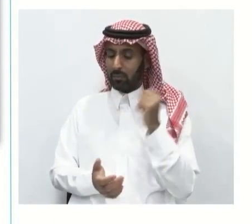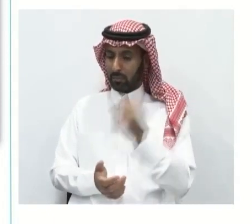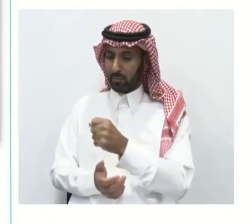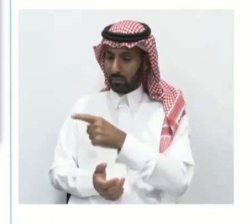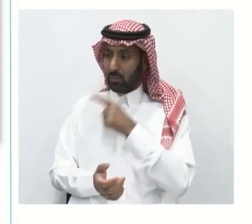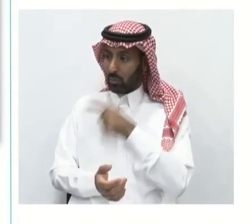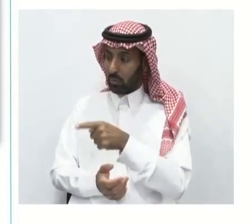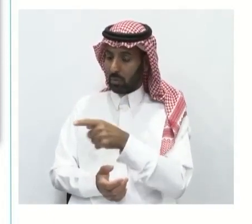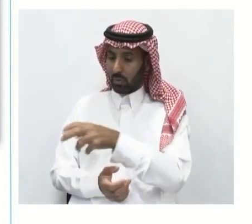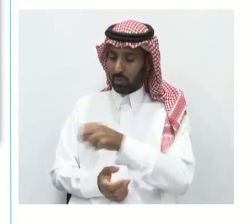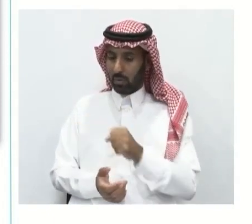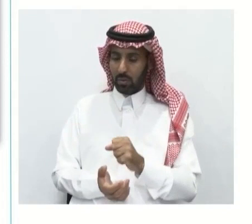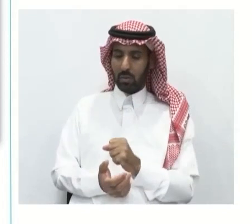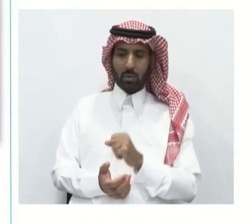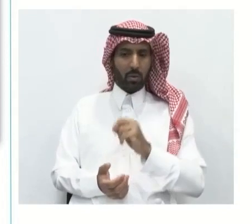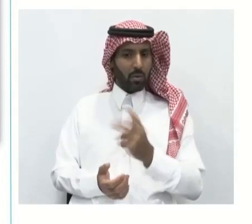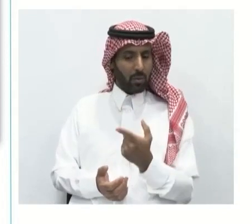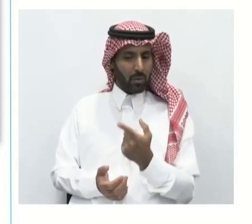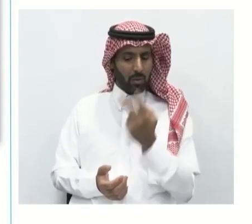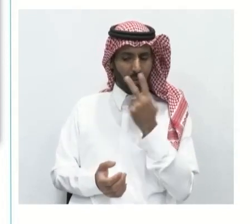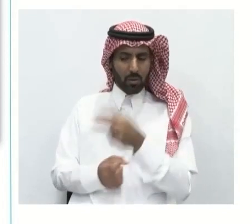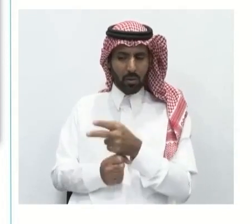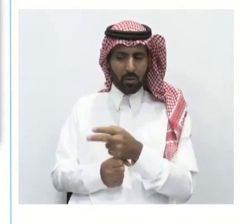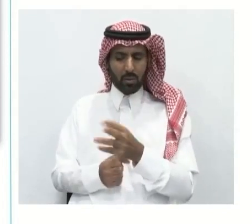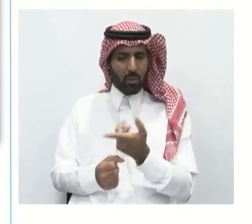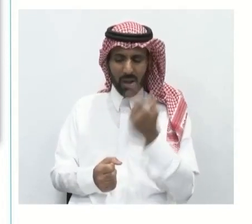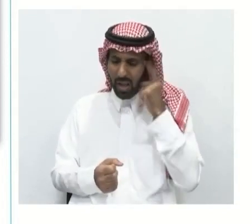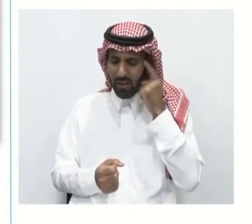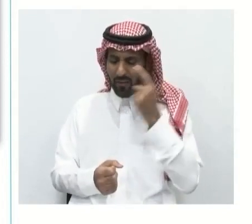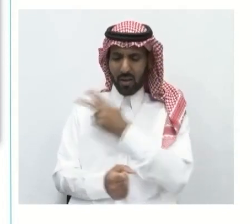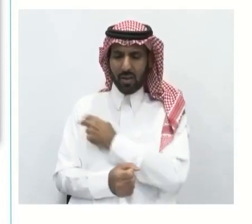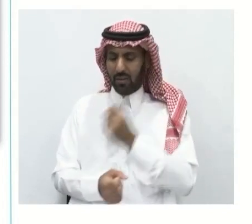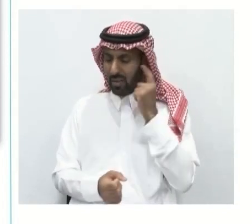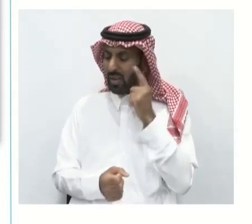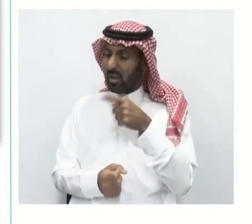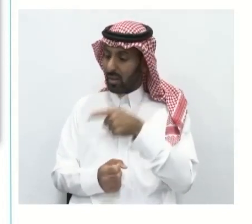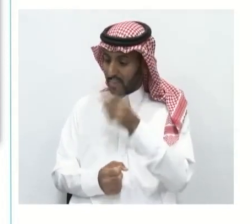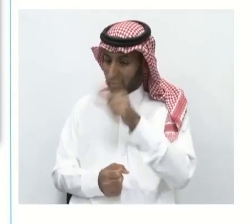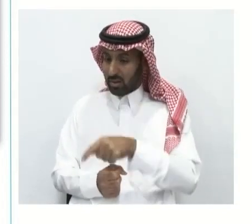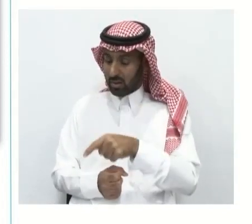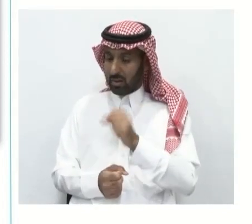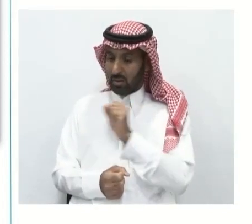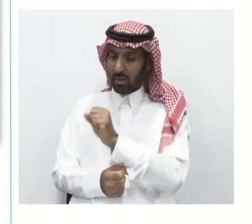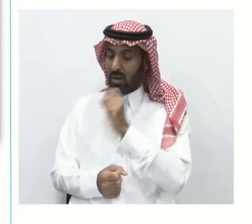you. What crime does Combs suspect Mr. Jones of committing? Why?